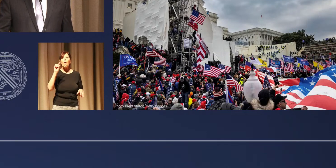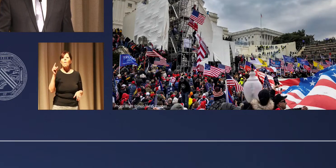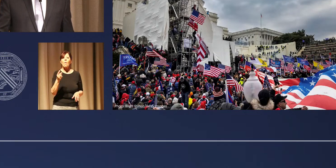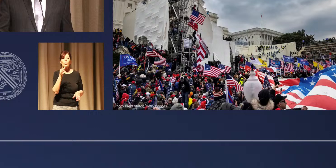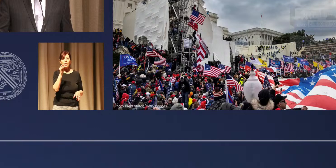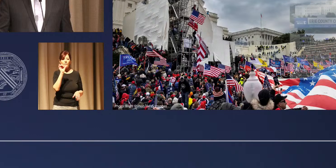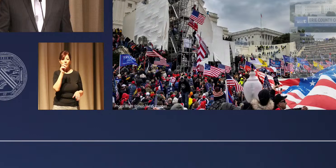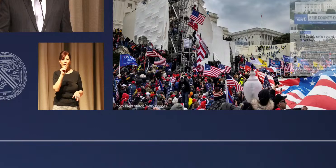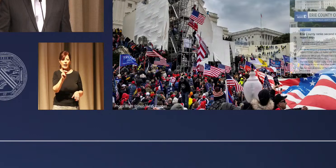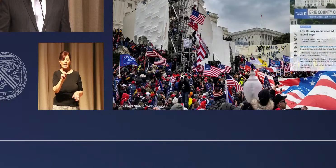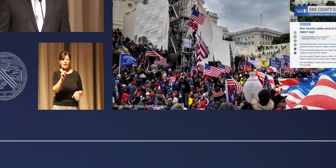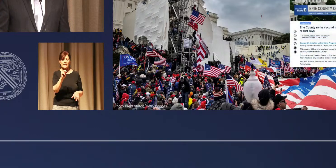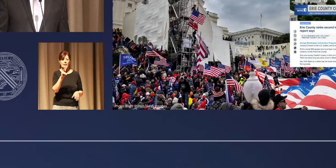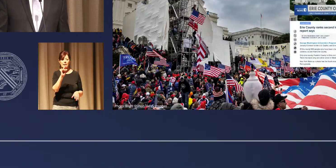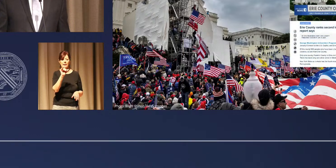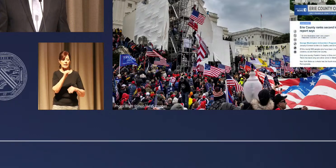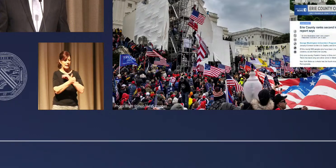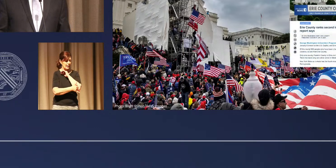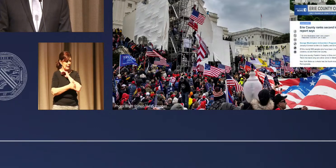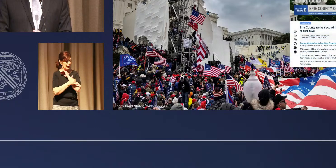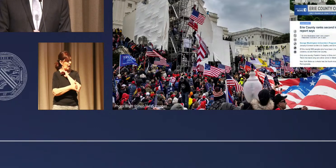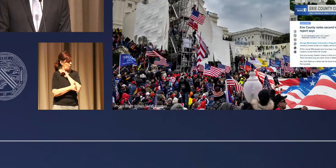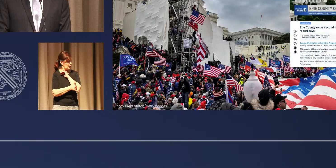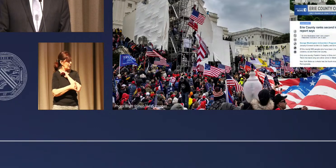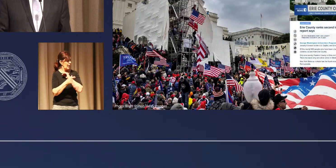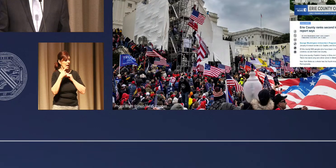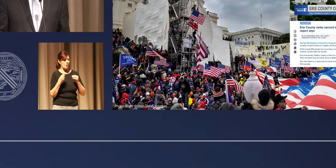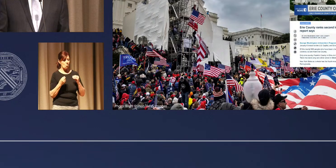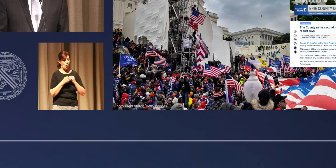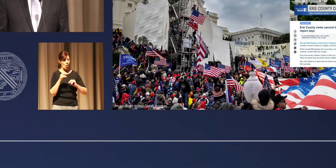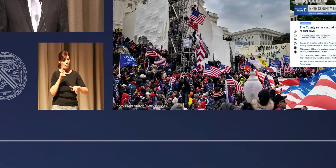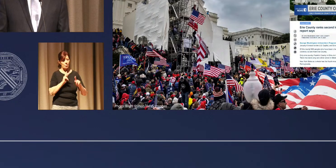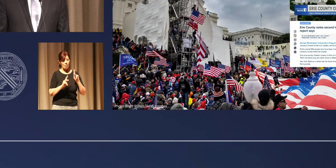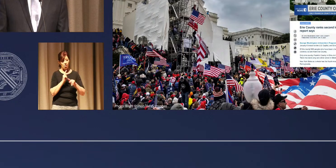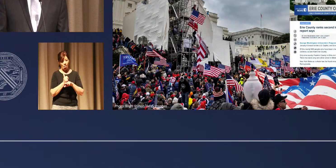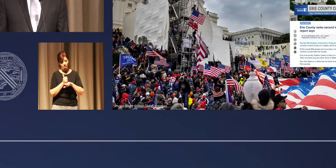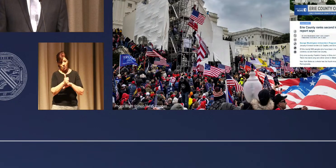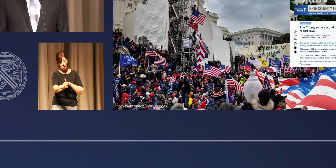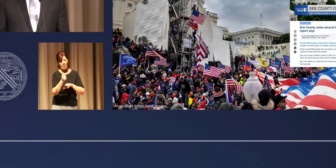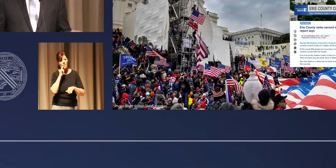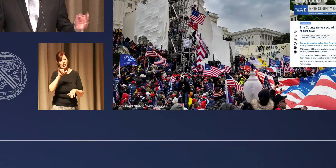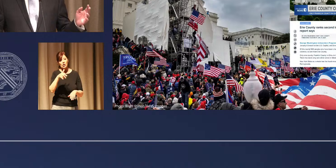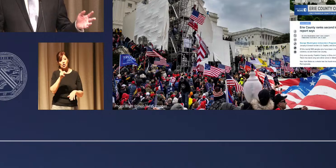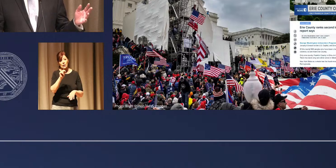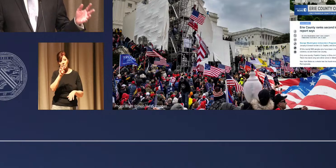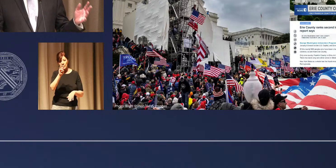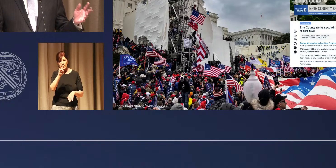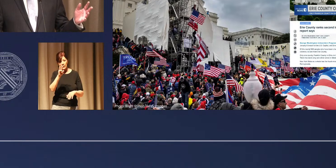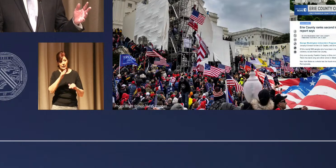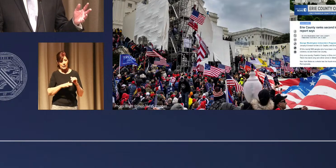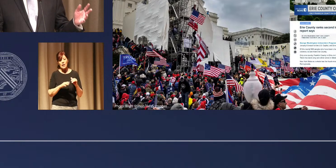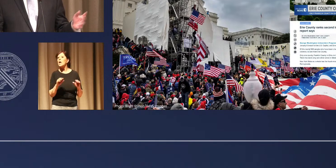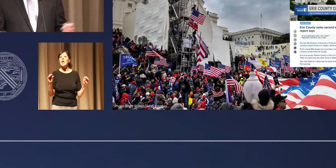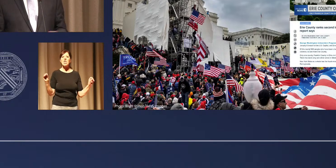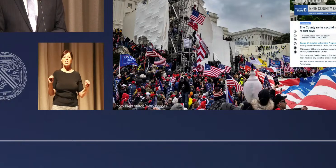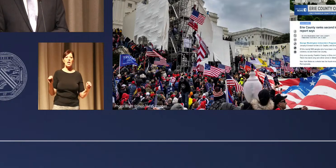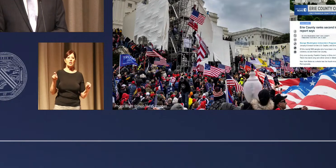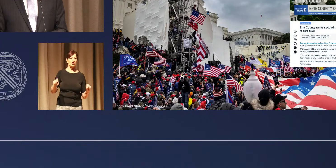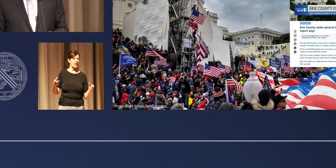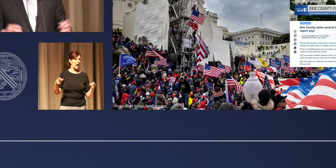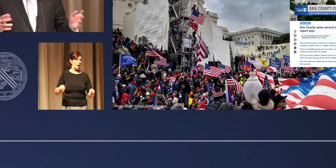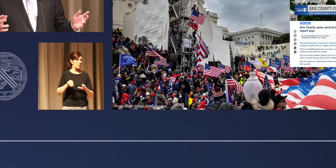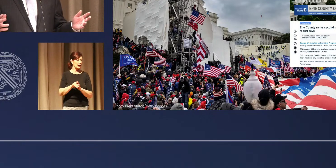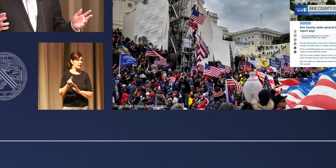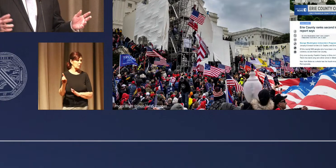County, Ohio had more individuals charged with a January 6th insurrection crime than Erie County. None of this should happen in a